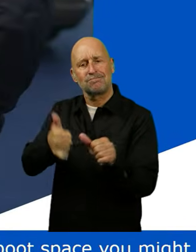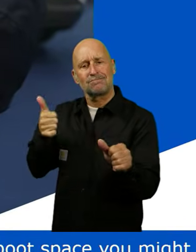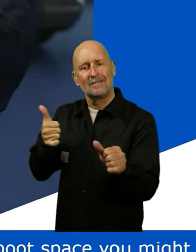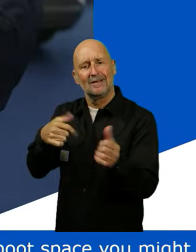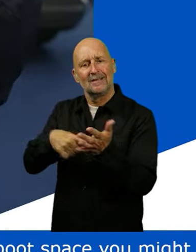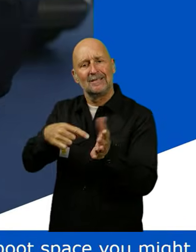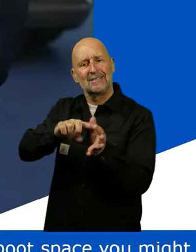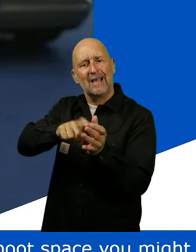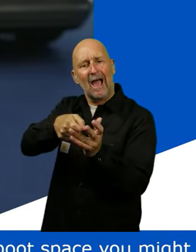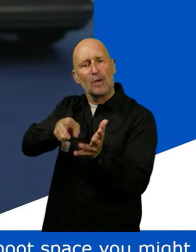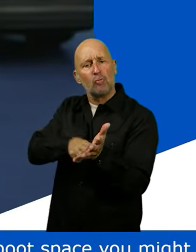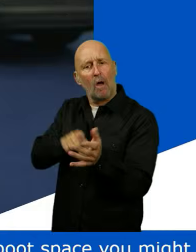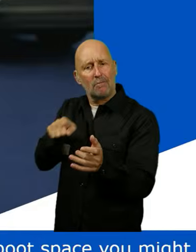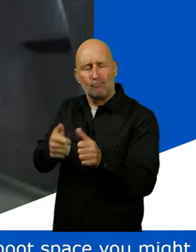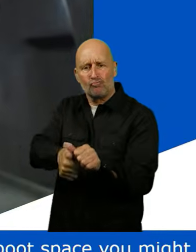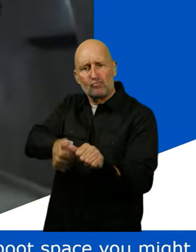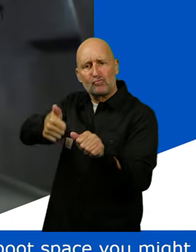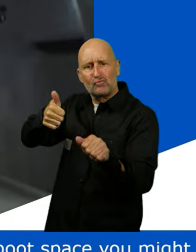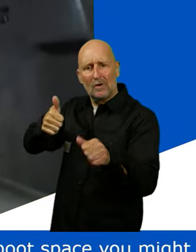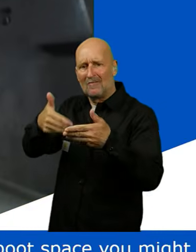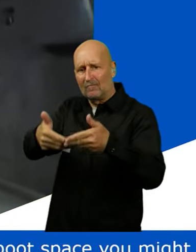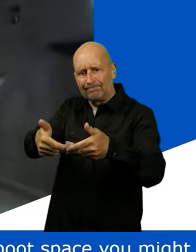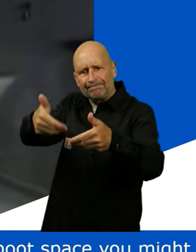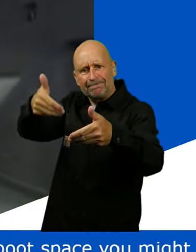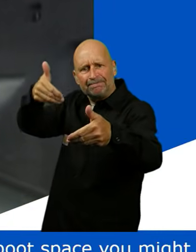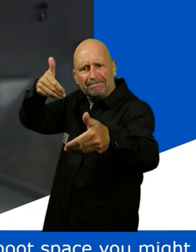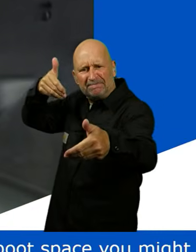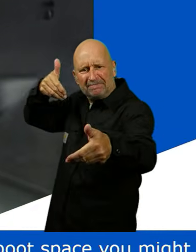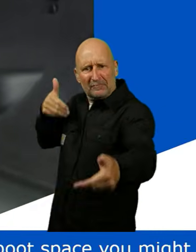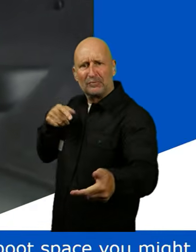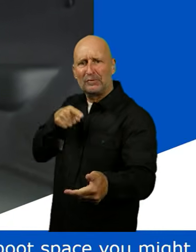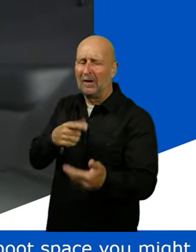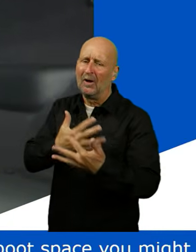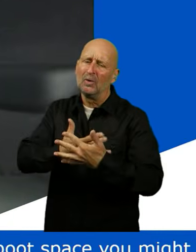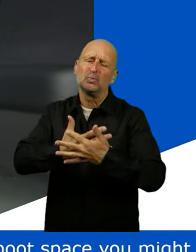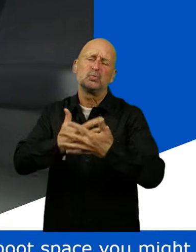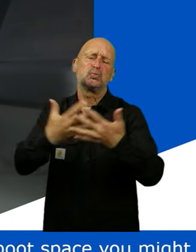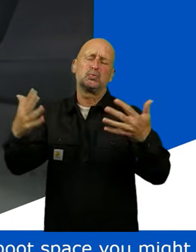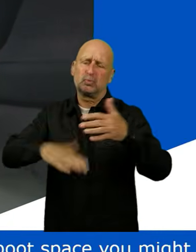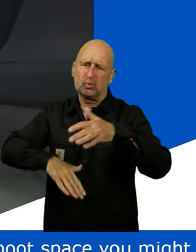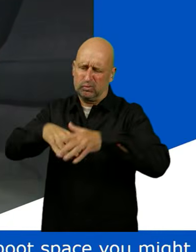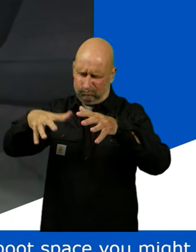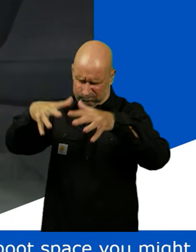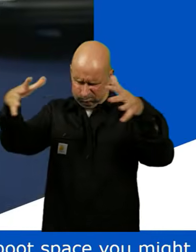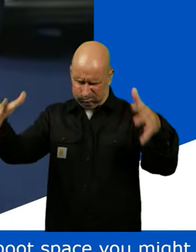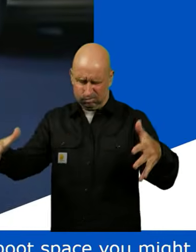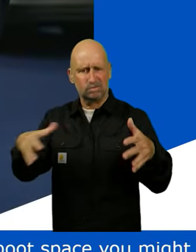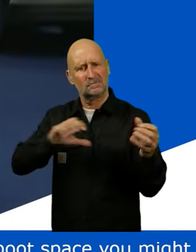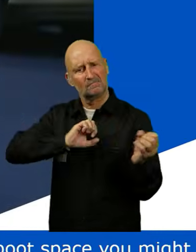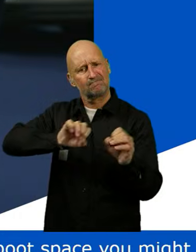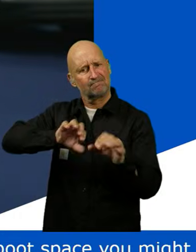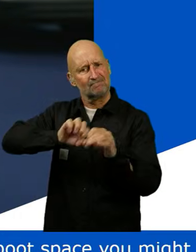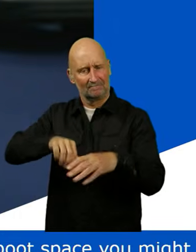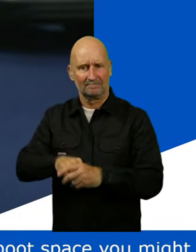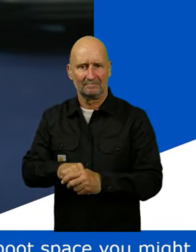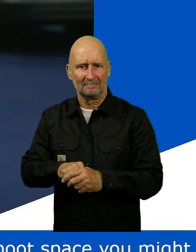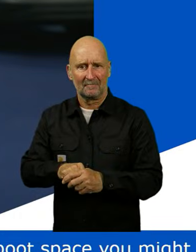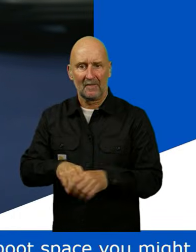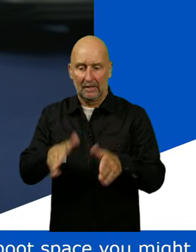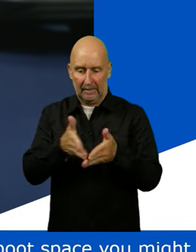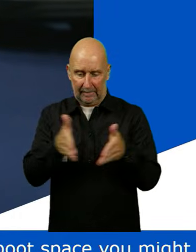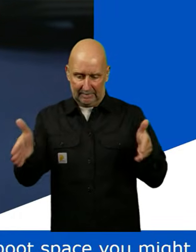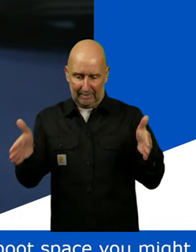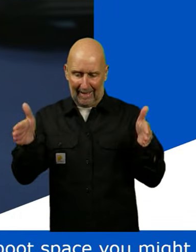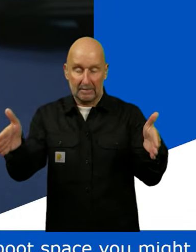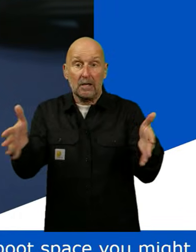because, as you can see, it's truly cavernous in there. There's hundreds and hundreds of litres of space, and also the space itself is nice